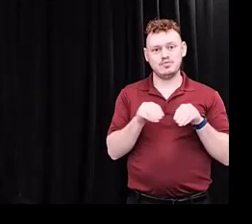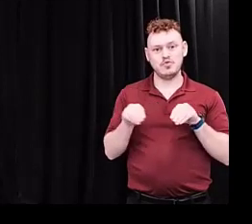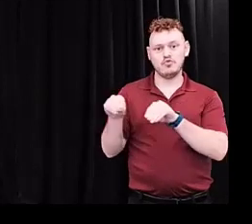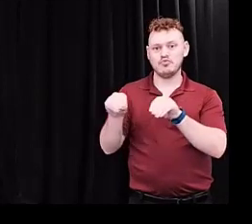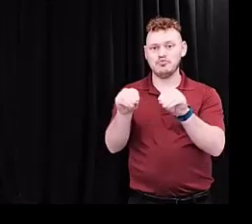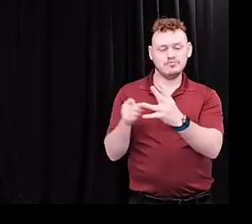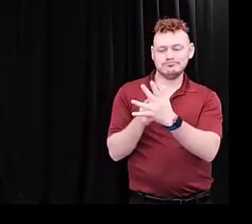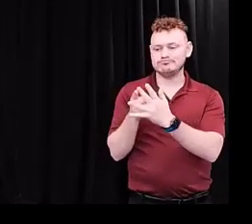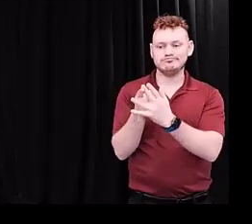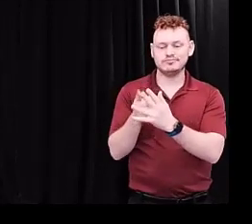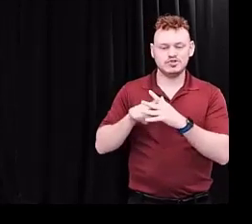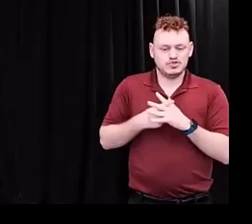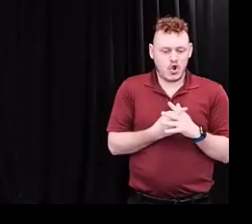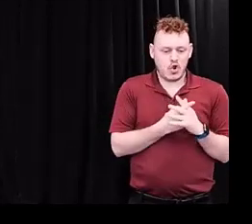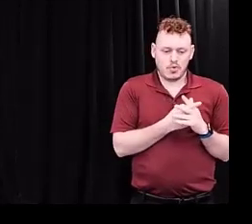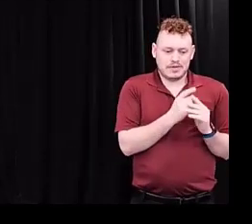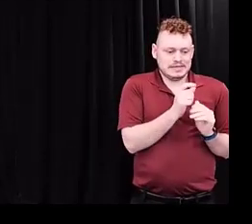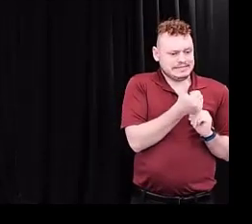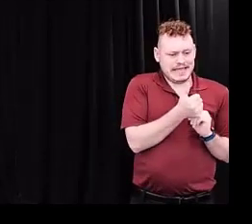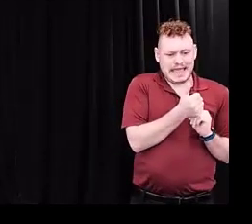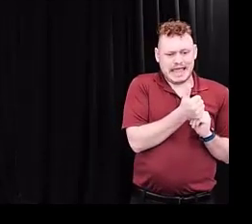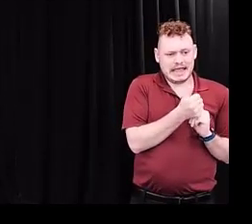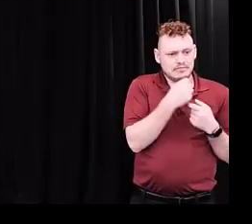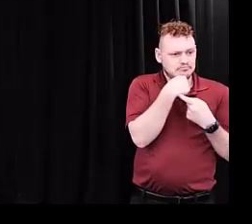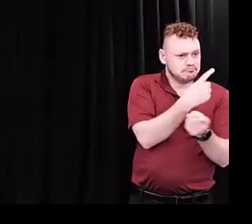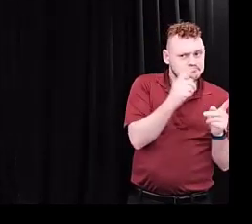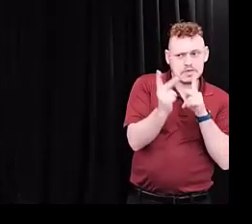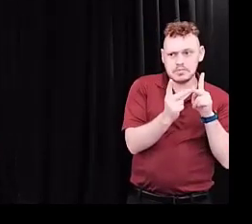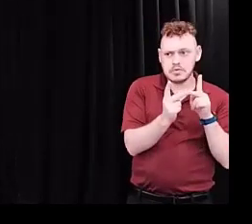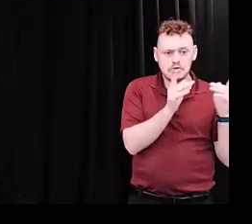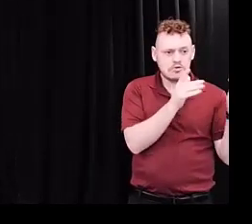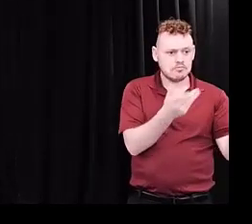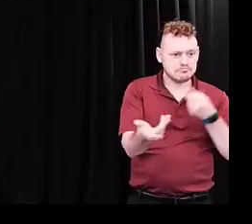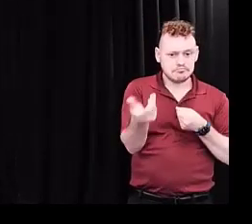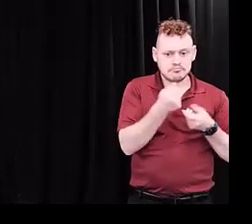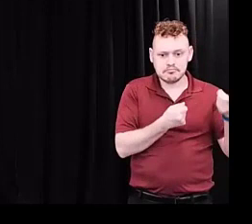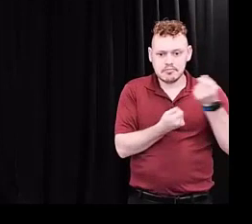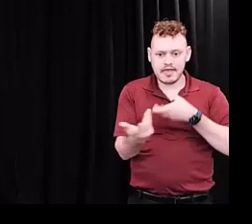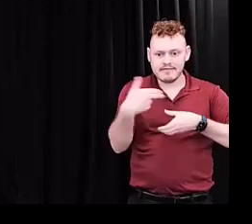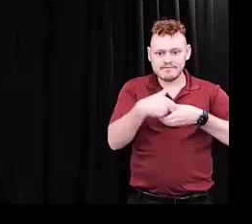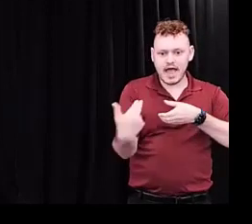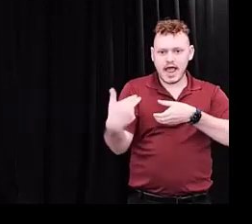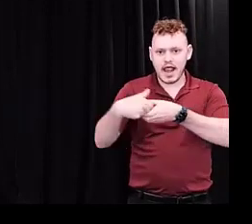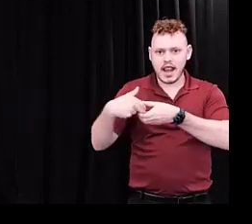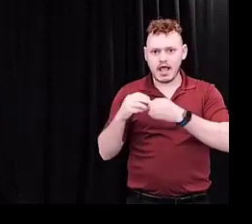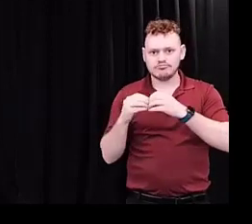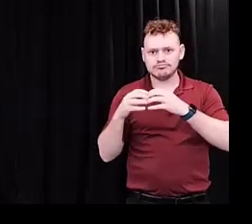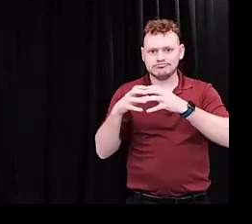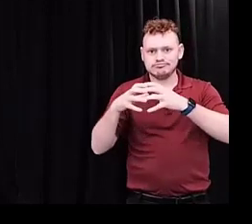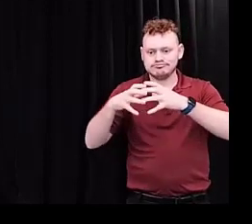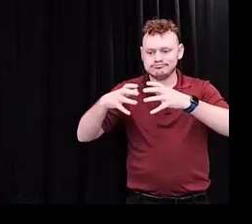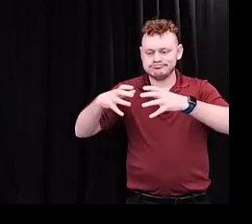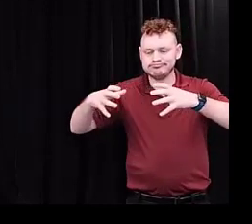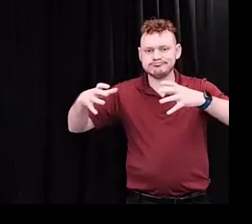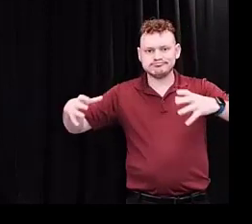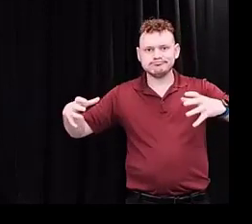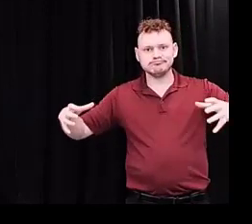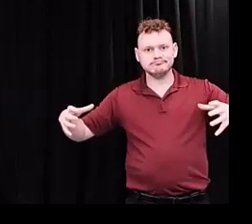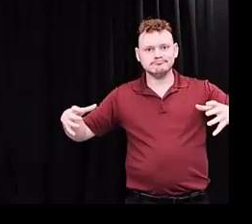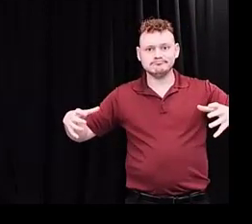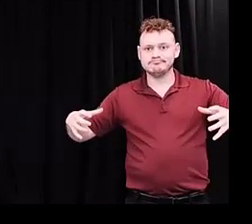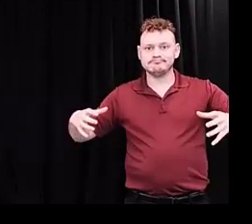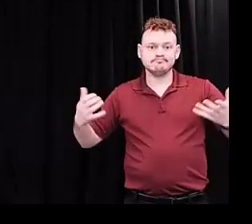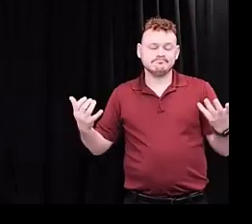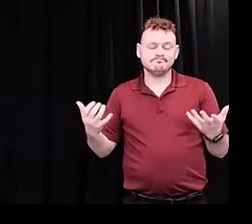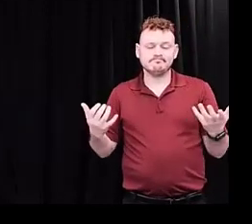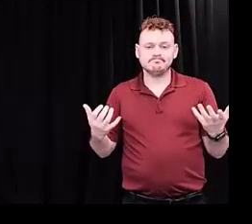and they told a few friends and invited some friends to be in the next cohort, and we built on that. And we've built